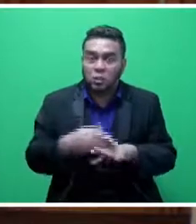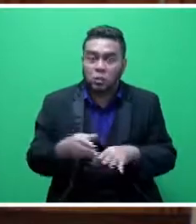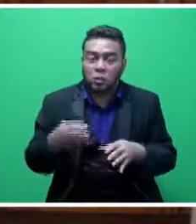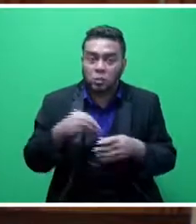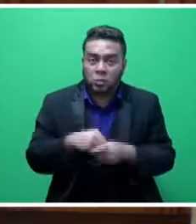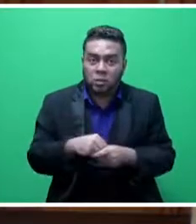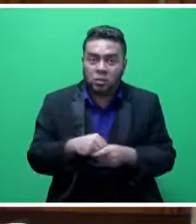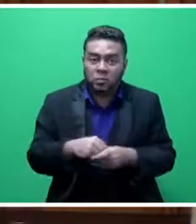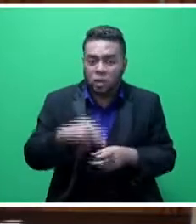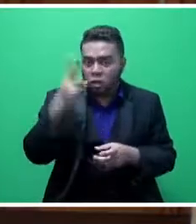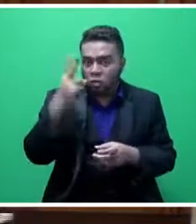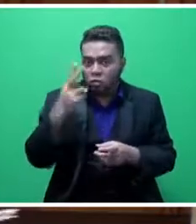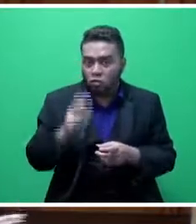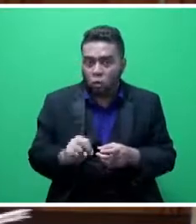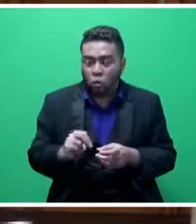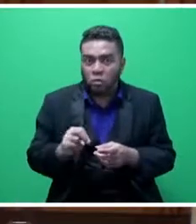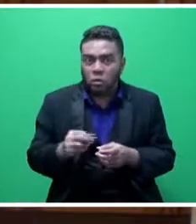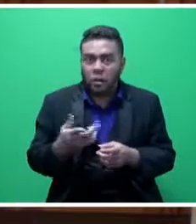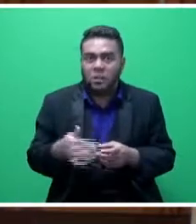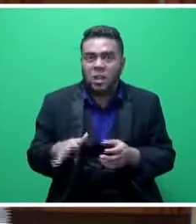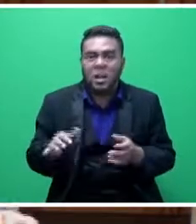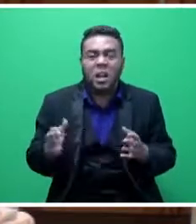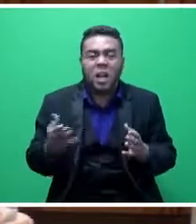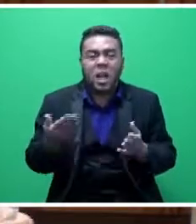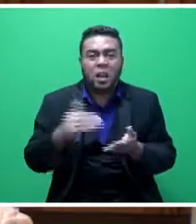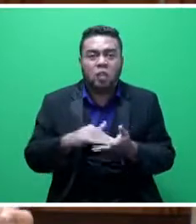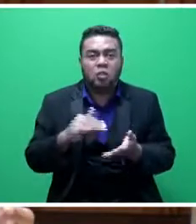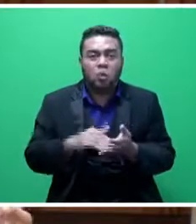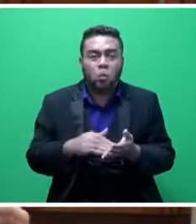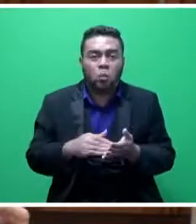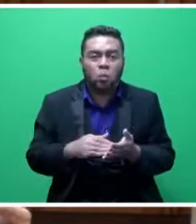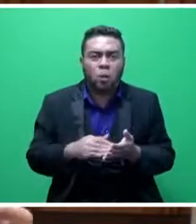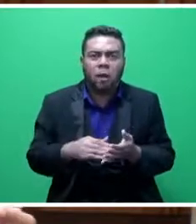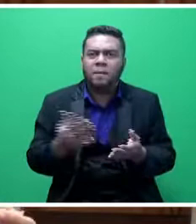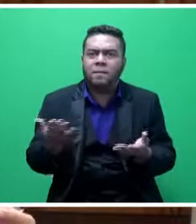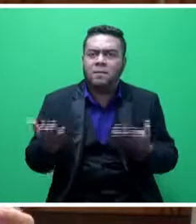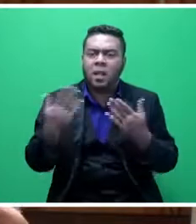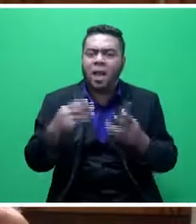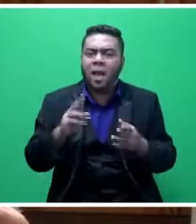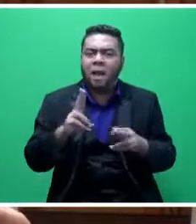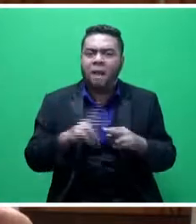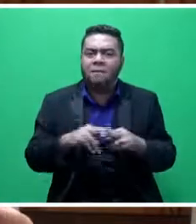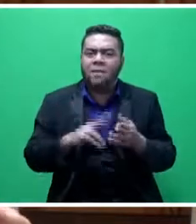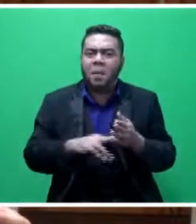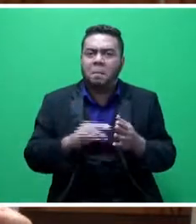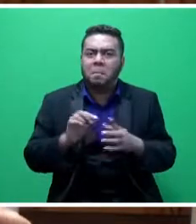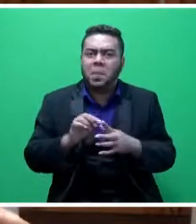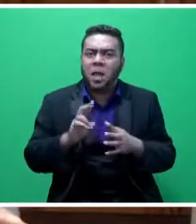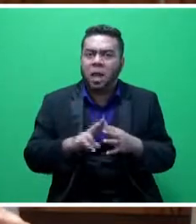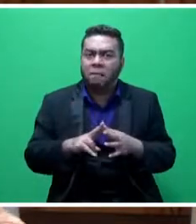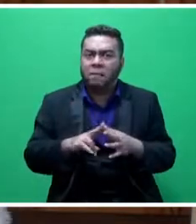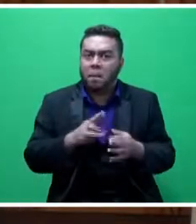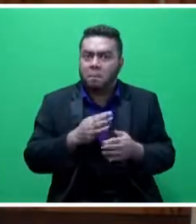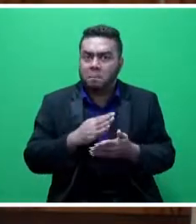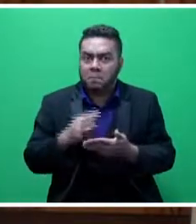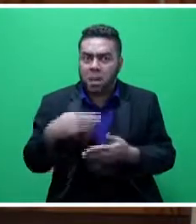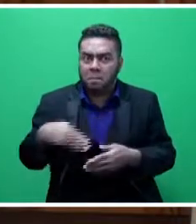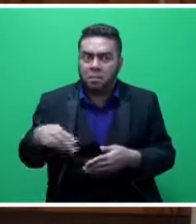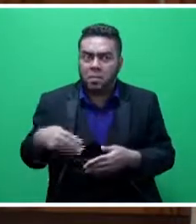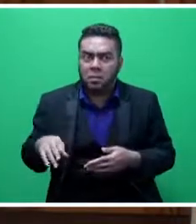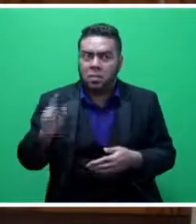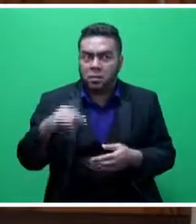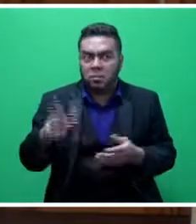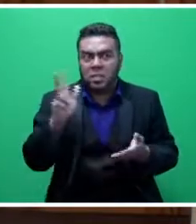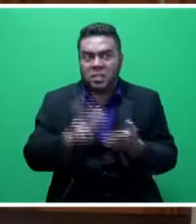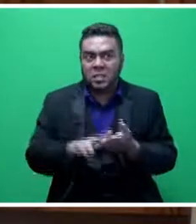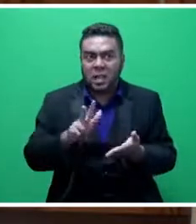the drawdown account, will be an additional retirement income product, giving FNPF members an additional option to choose from. And this has been signed